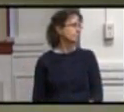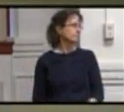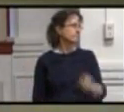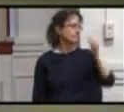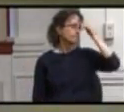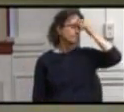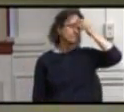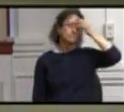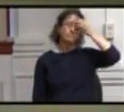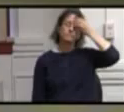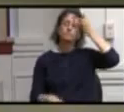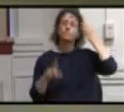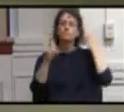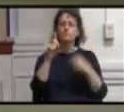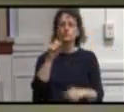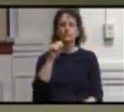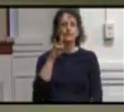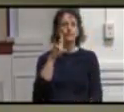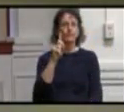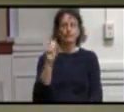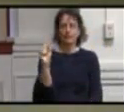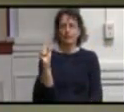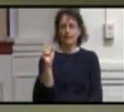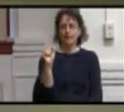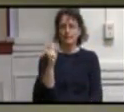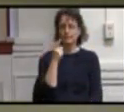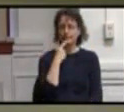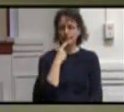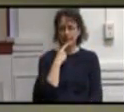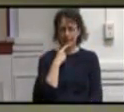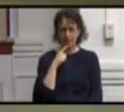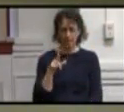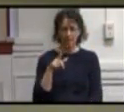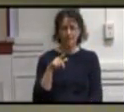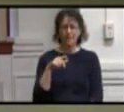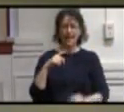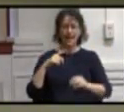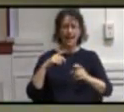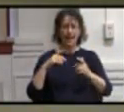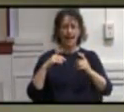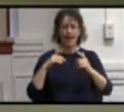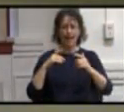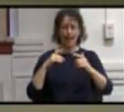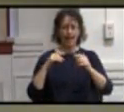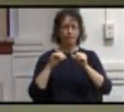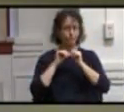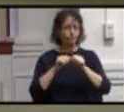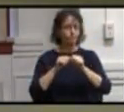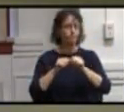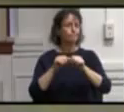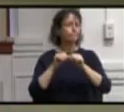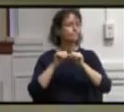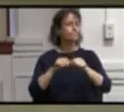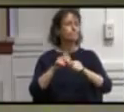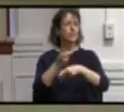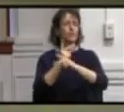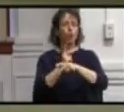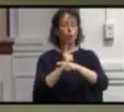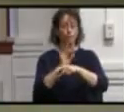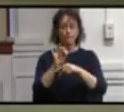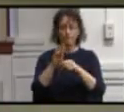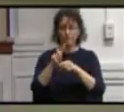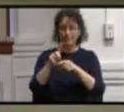Maybe they haven't clarified this yet, but will revolving loan, is the intention that the revolving loan fund will continue to revolve in Windham